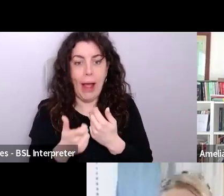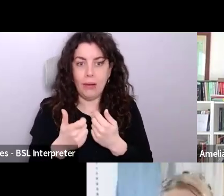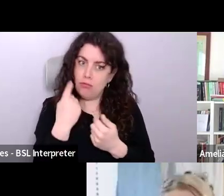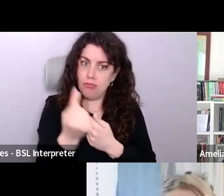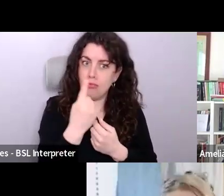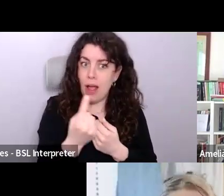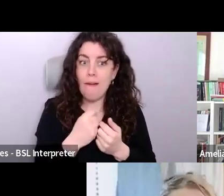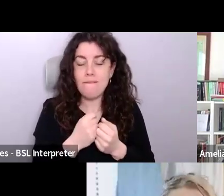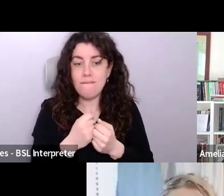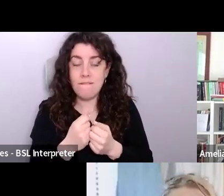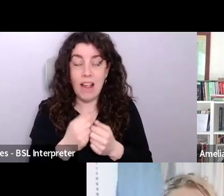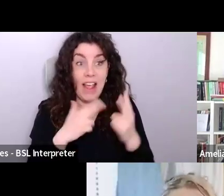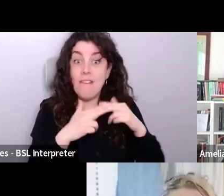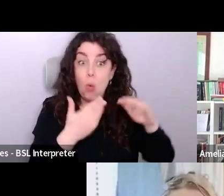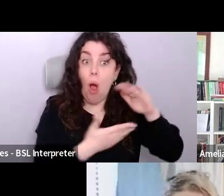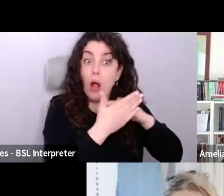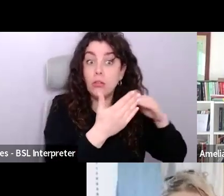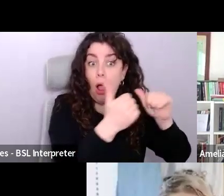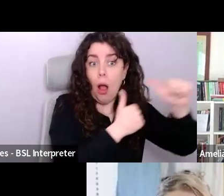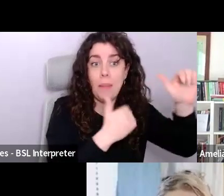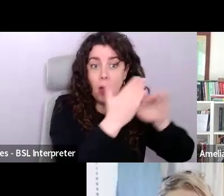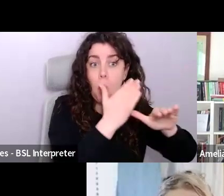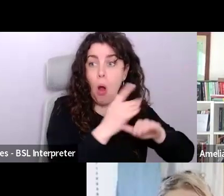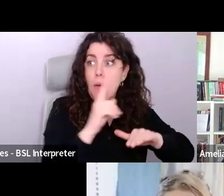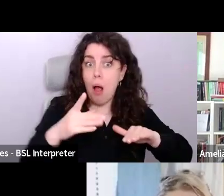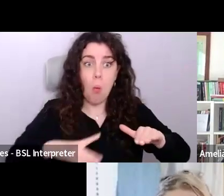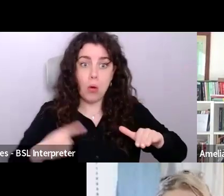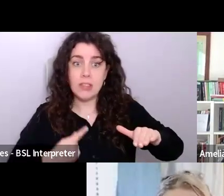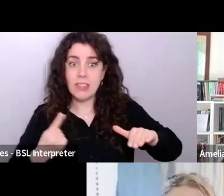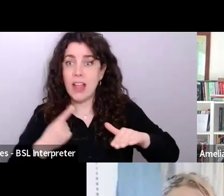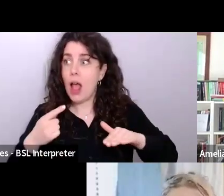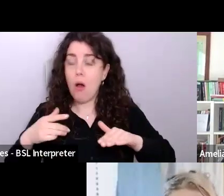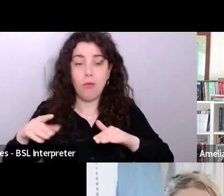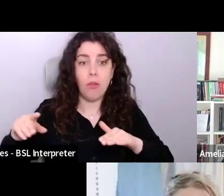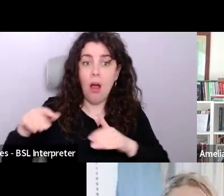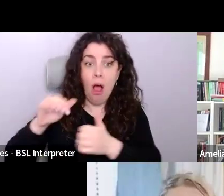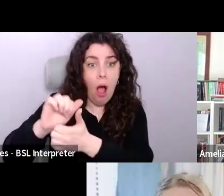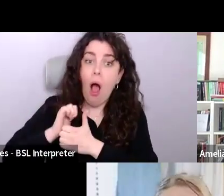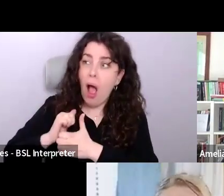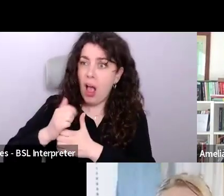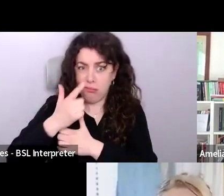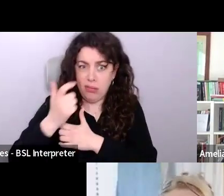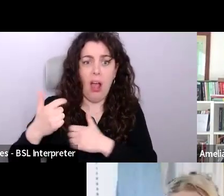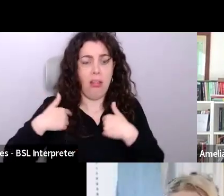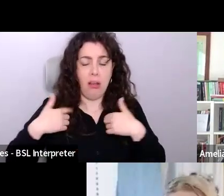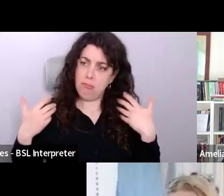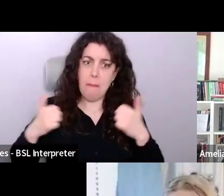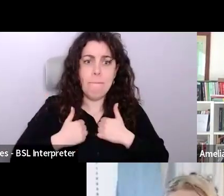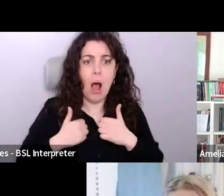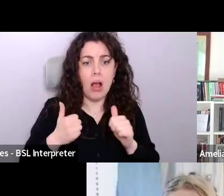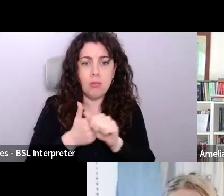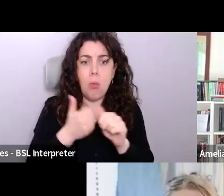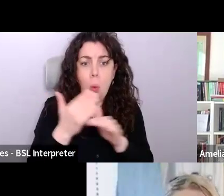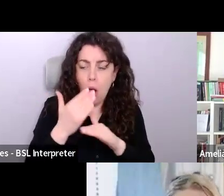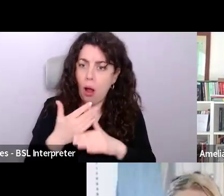you can just hire someone yourself and say, this is my support worker, I'm going to deal with the admin, I'm going to pay them. That obviously carries